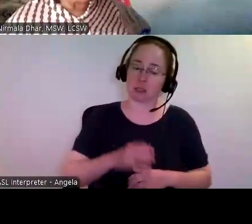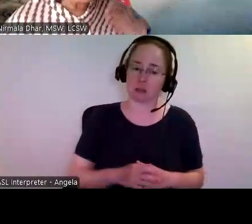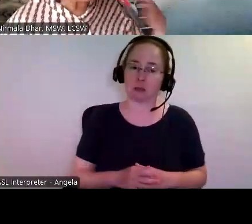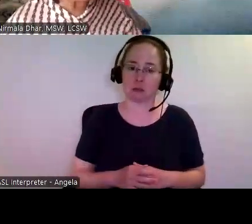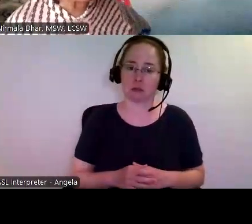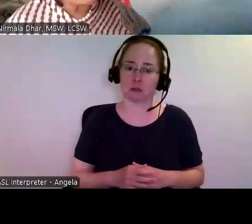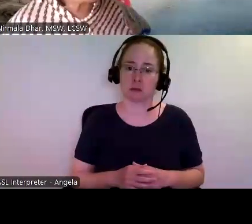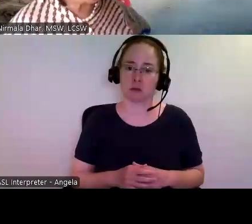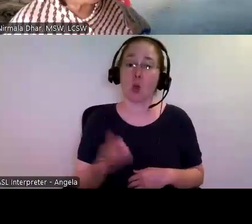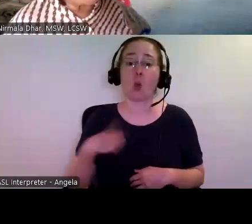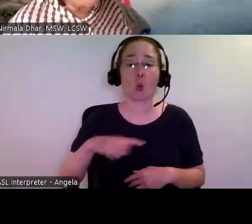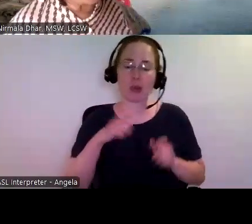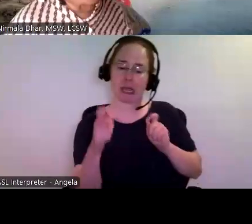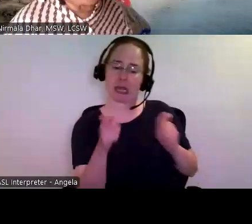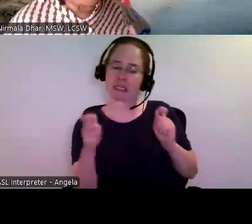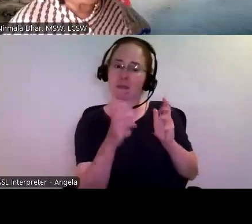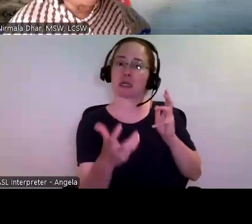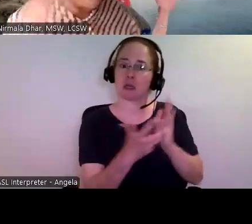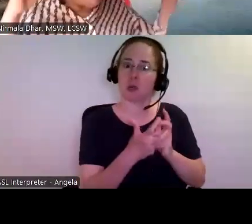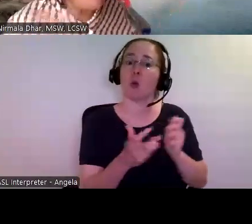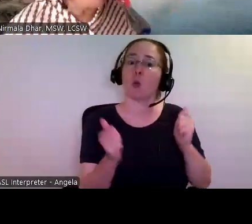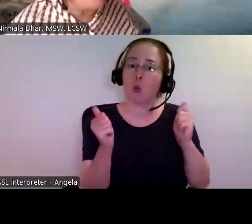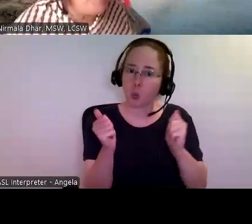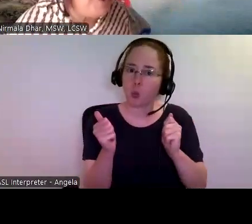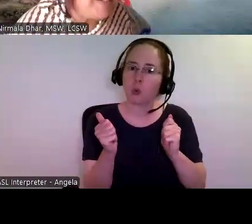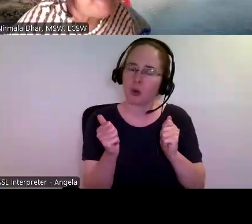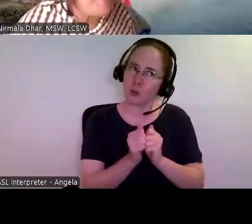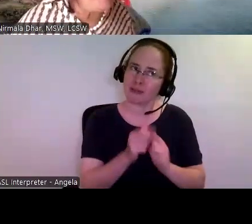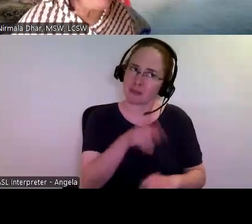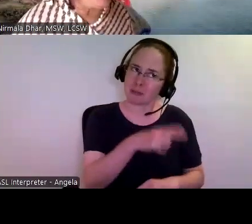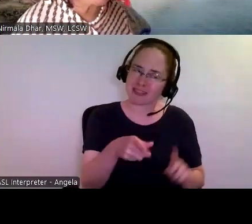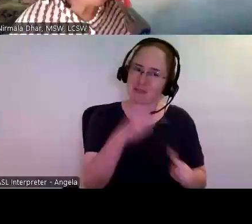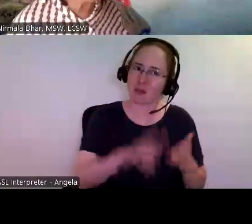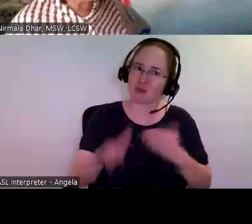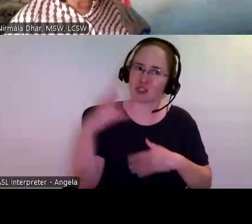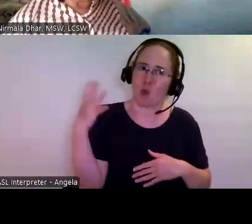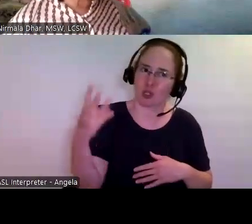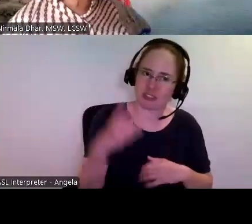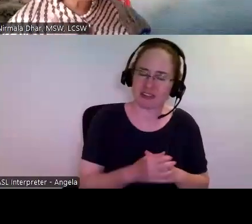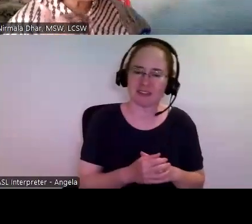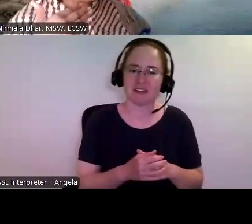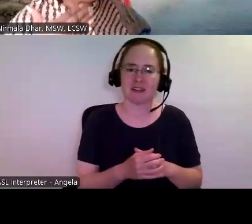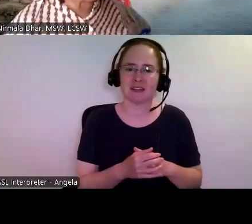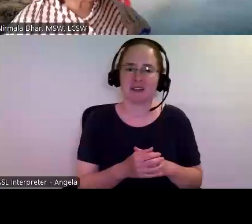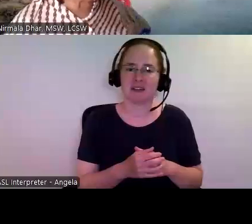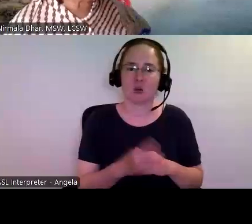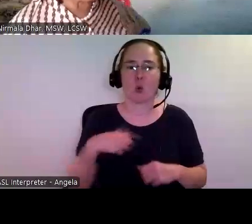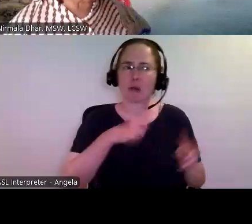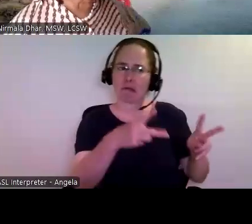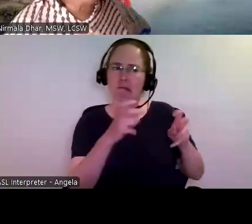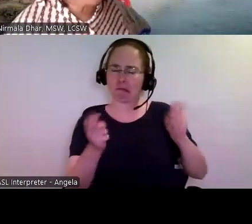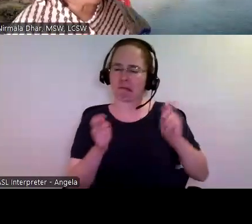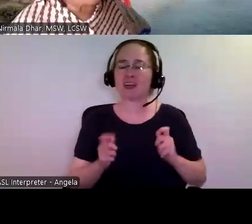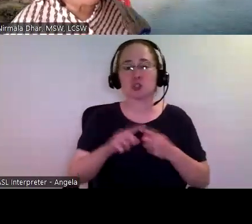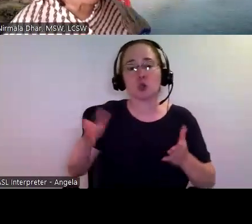And we adapted it with the blessings of University of Washington to be presented in